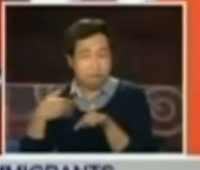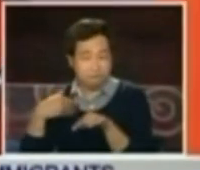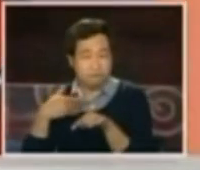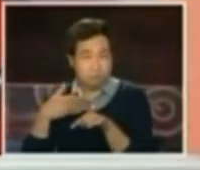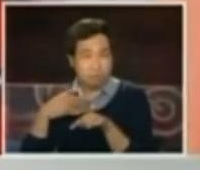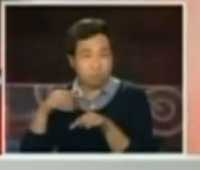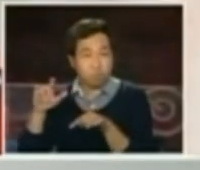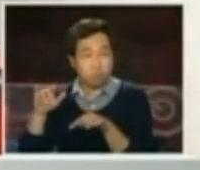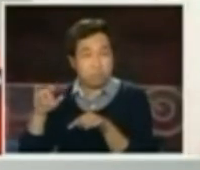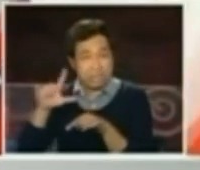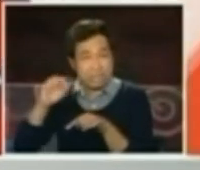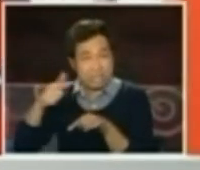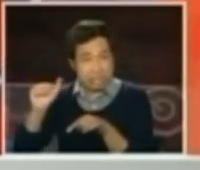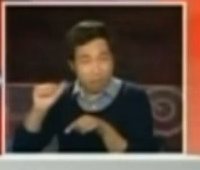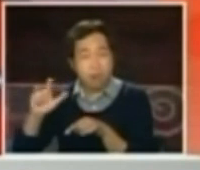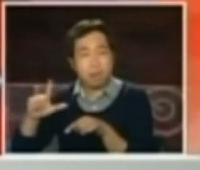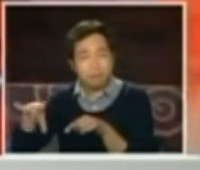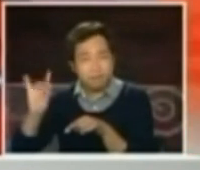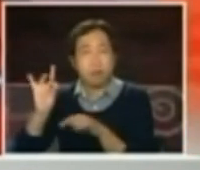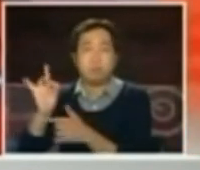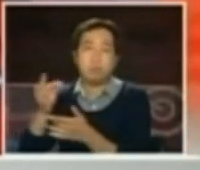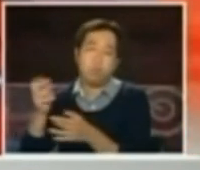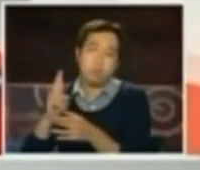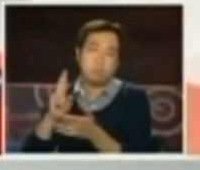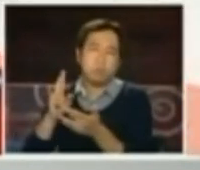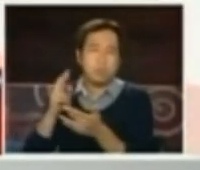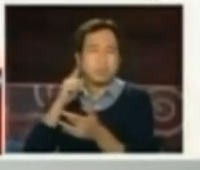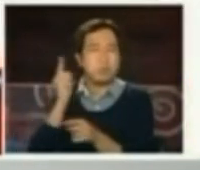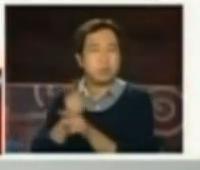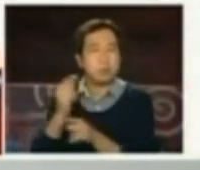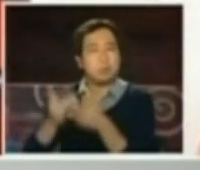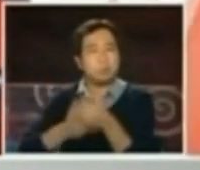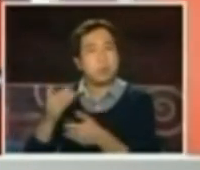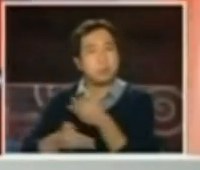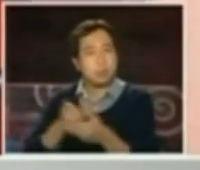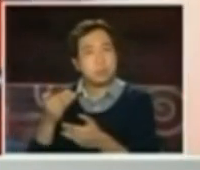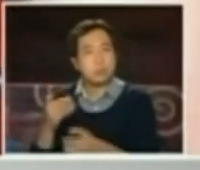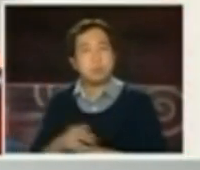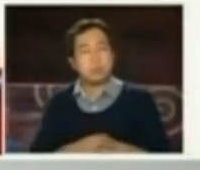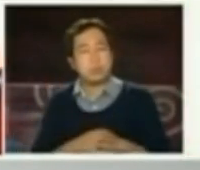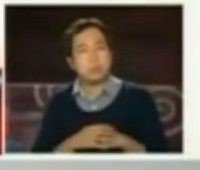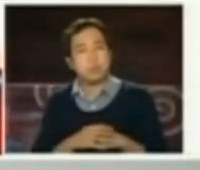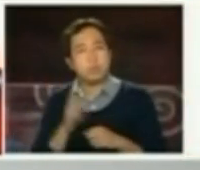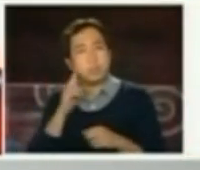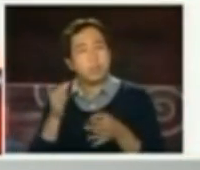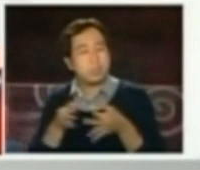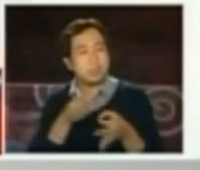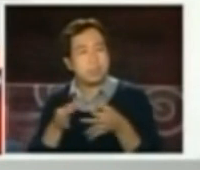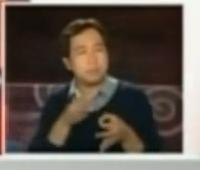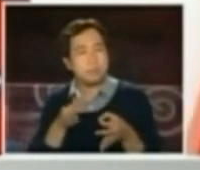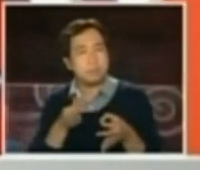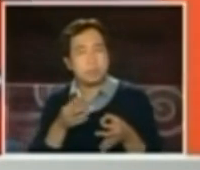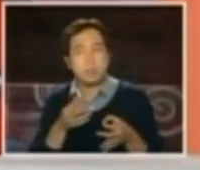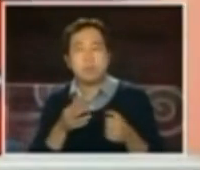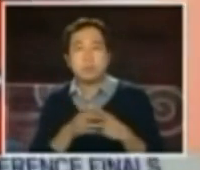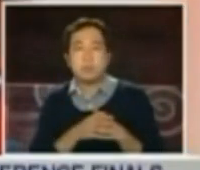evidence, the lady. I think that is all improper. And that's why during the explanation of my vote, I made